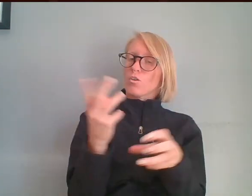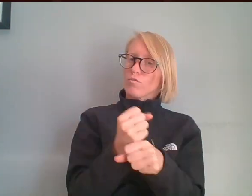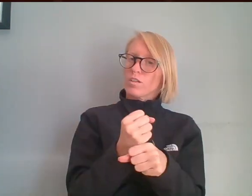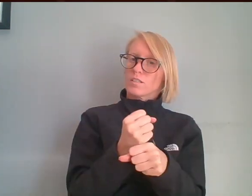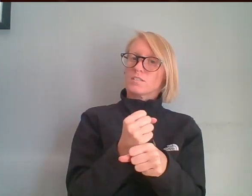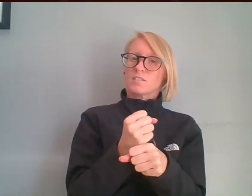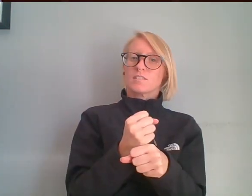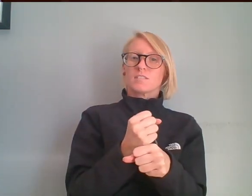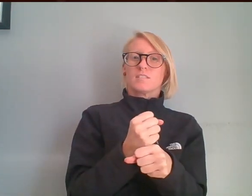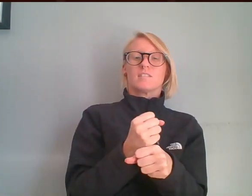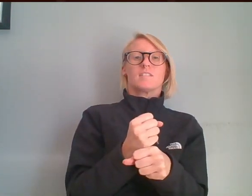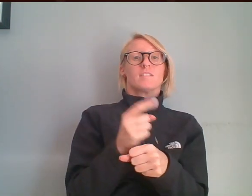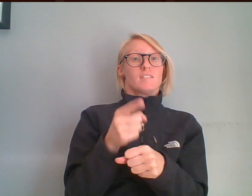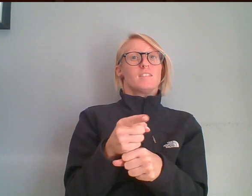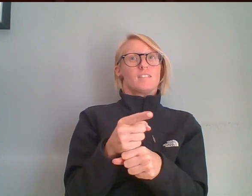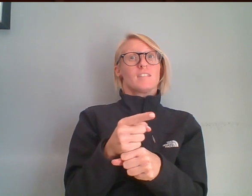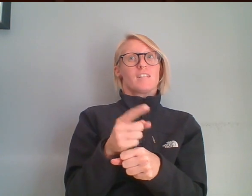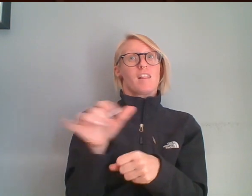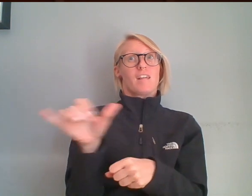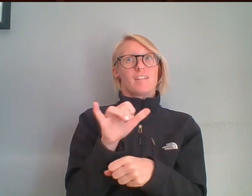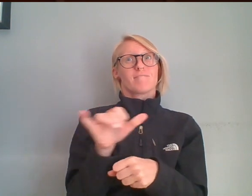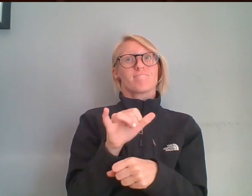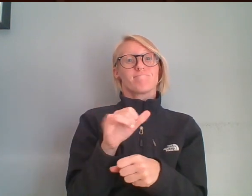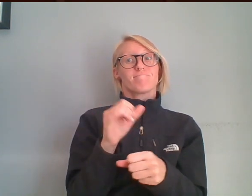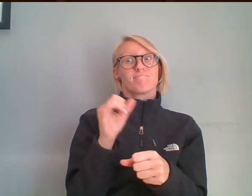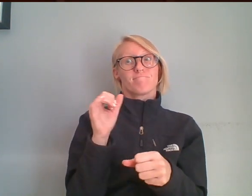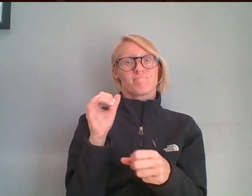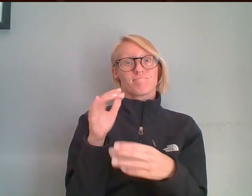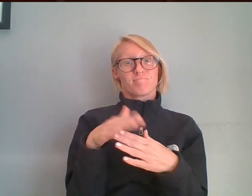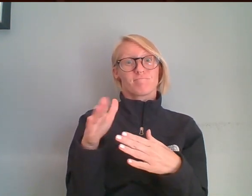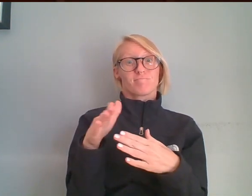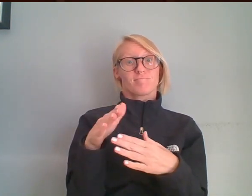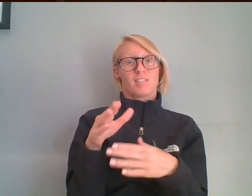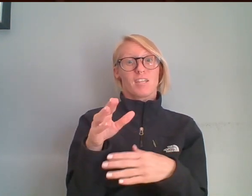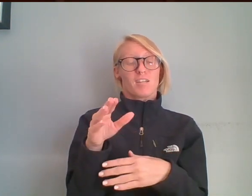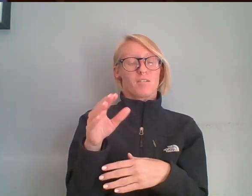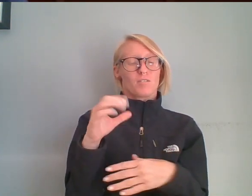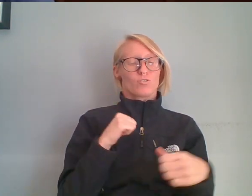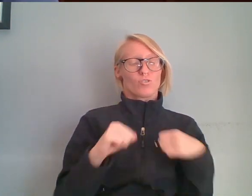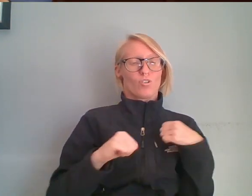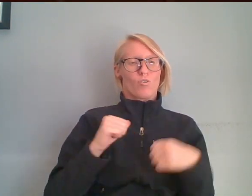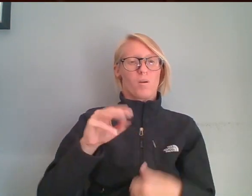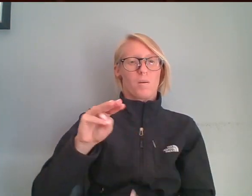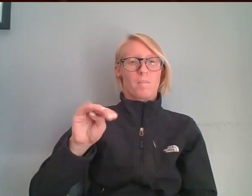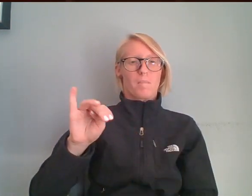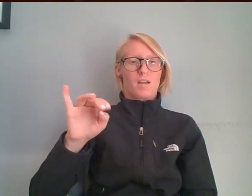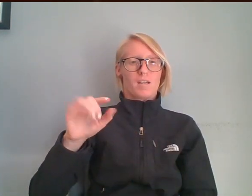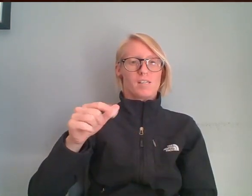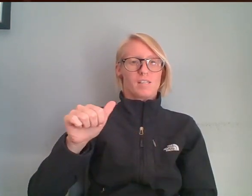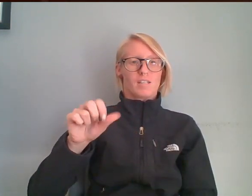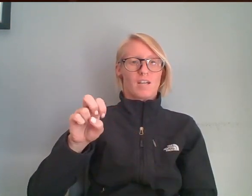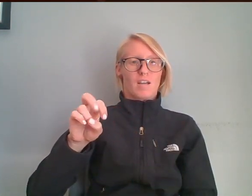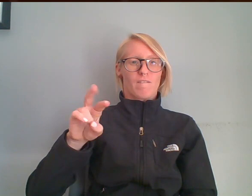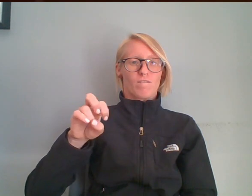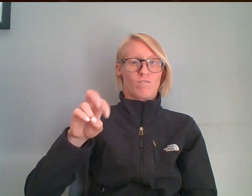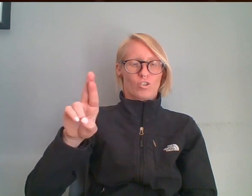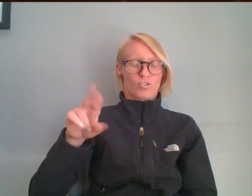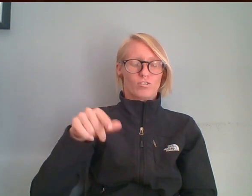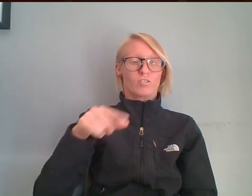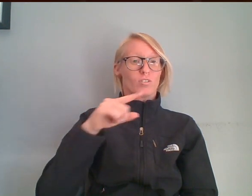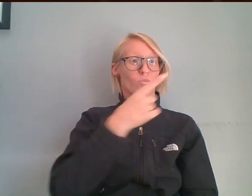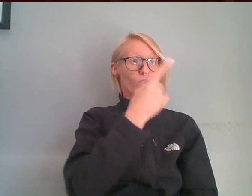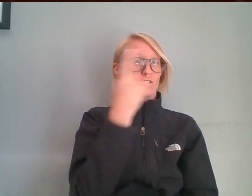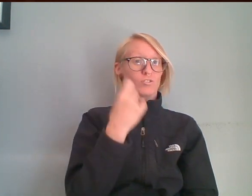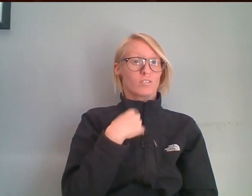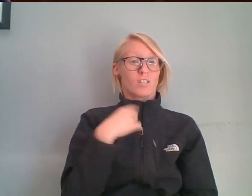Swiss Army knife of communication. If you remember the show MacGyver, it's your MacGyver tool, right? So when a question comes in, the way